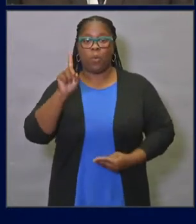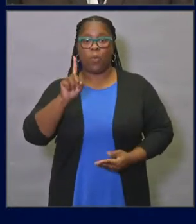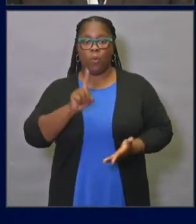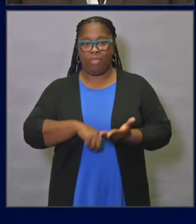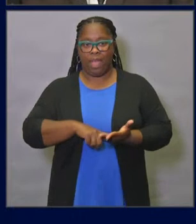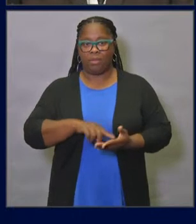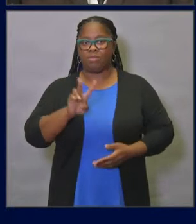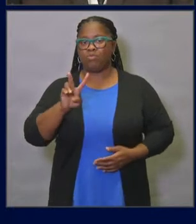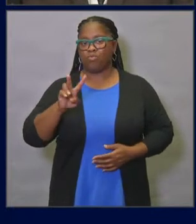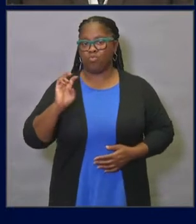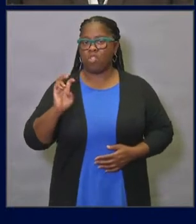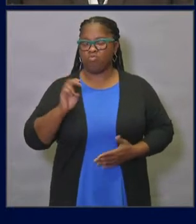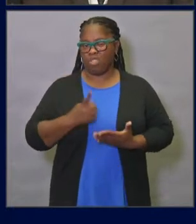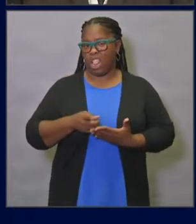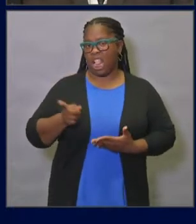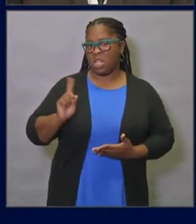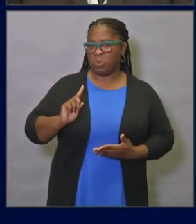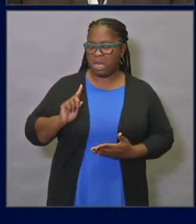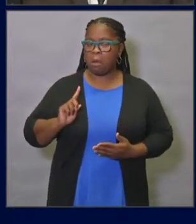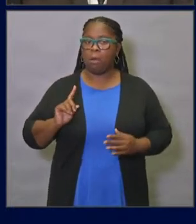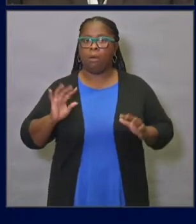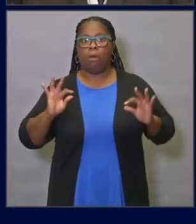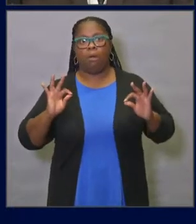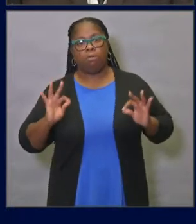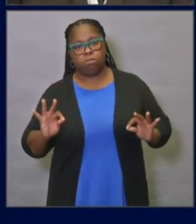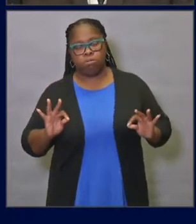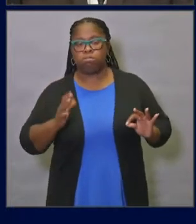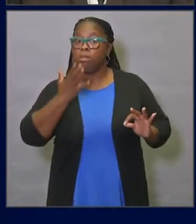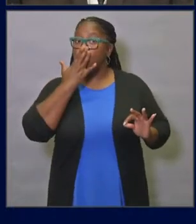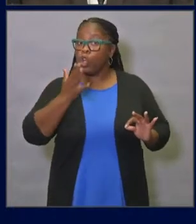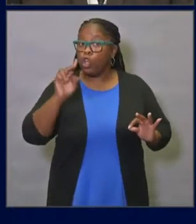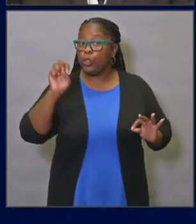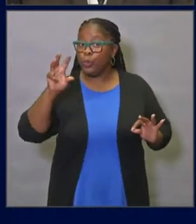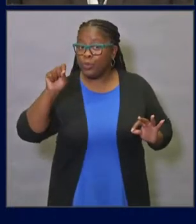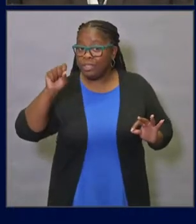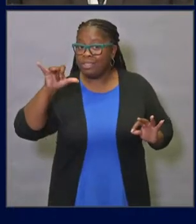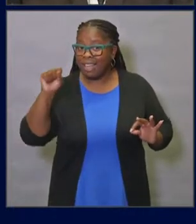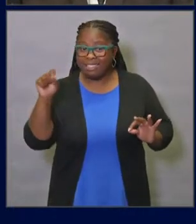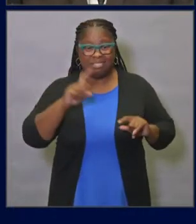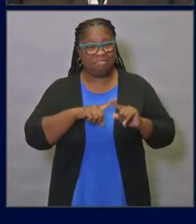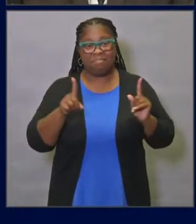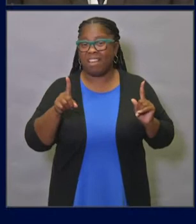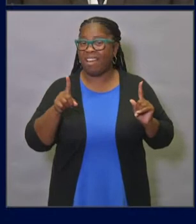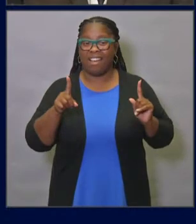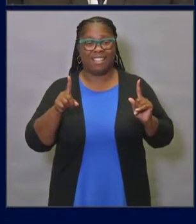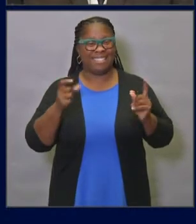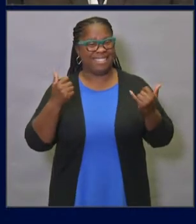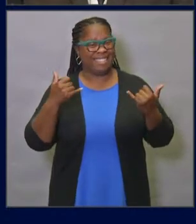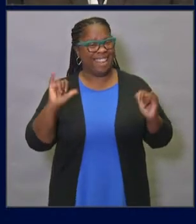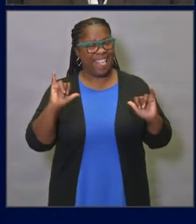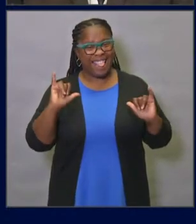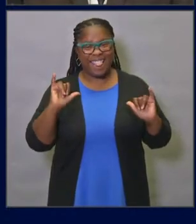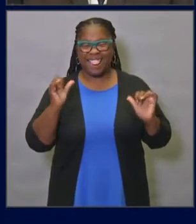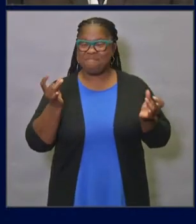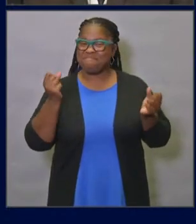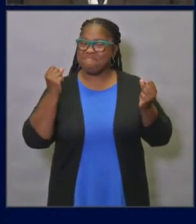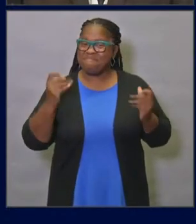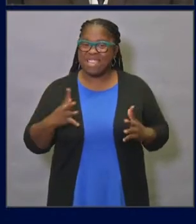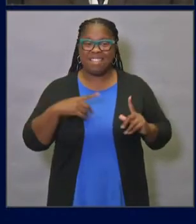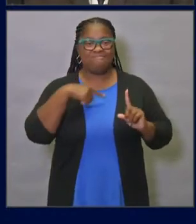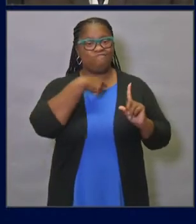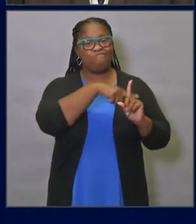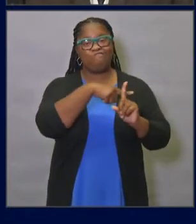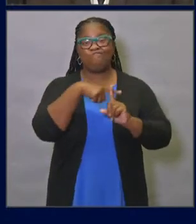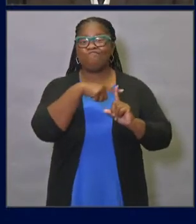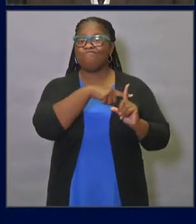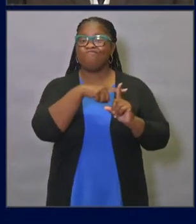this past week. While this is good news, we're still seeing a ways to go in terms of too many new cases indicative of widespread.